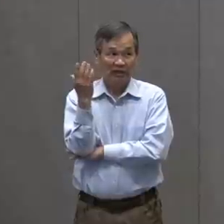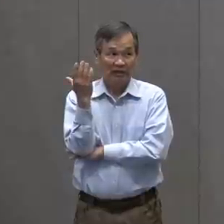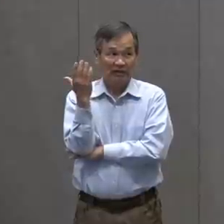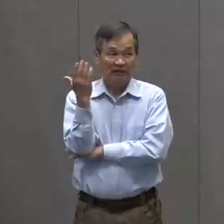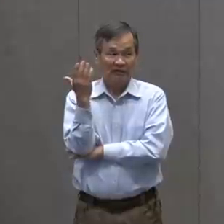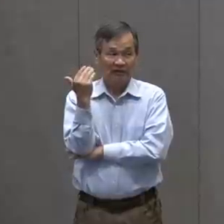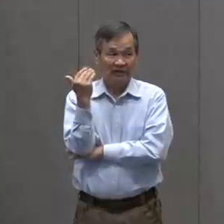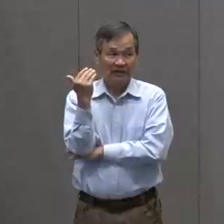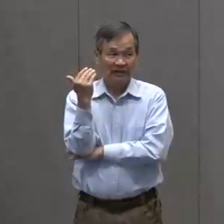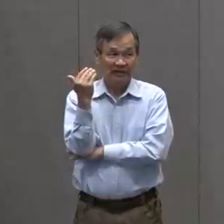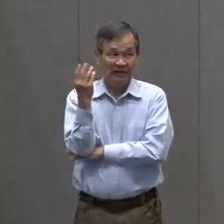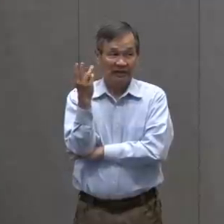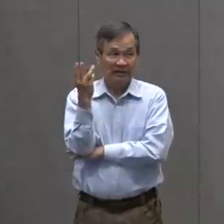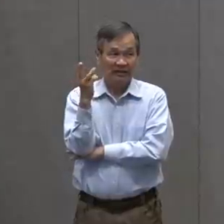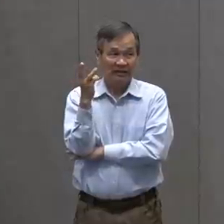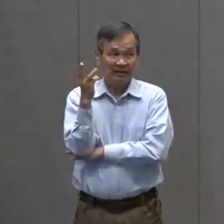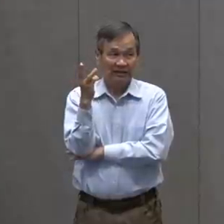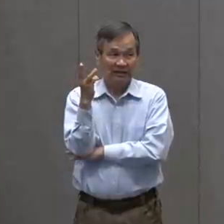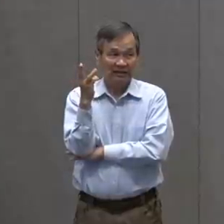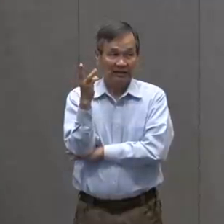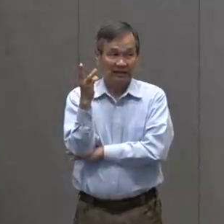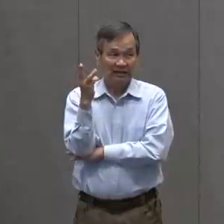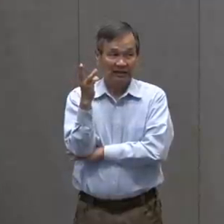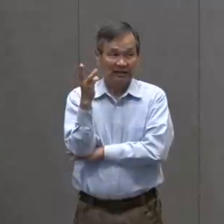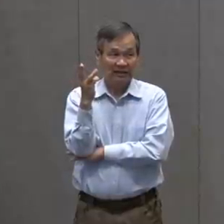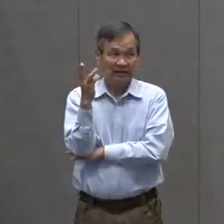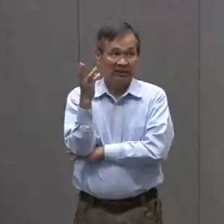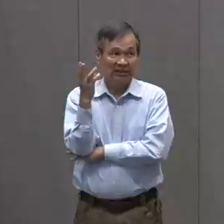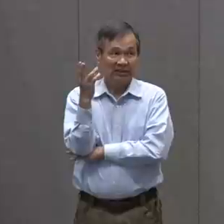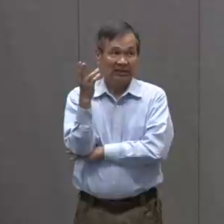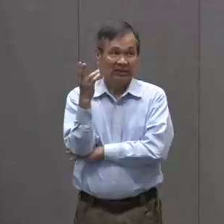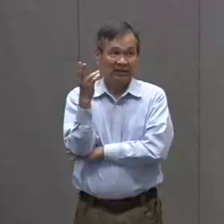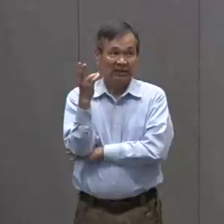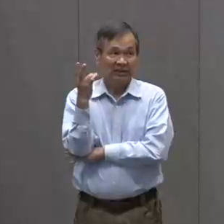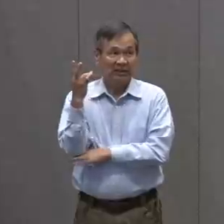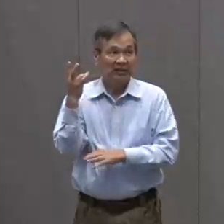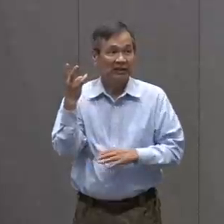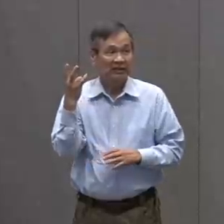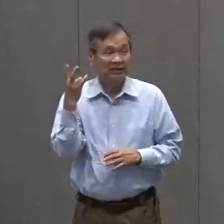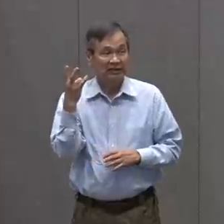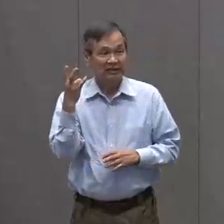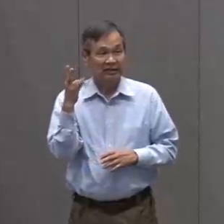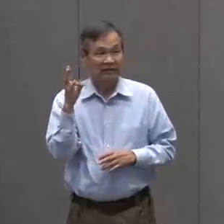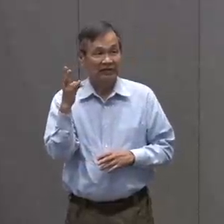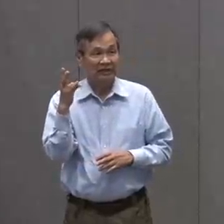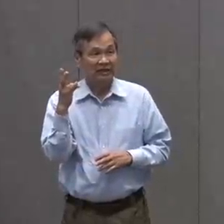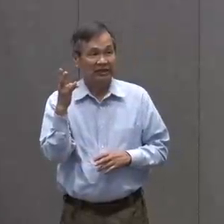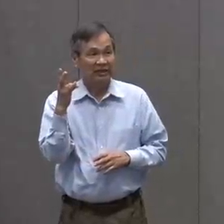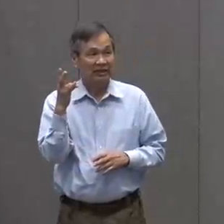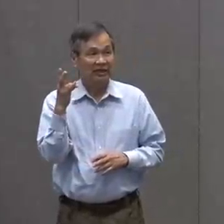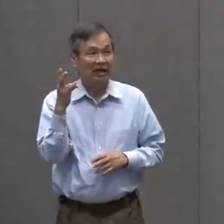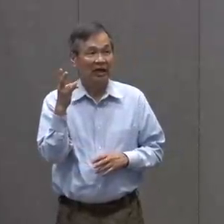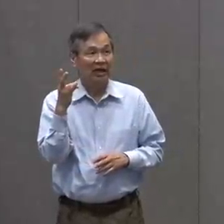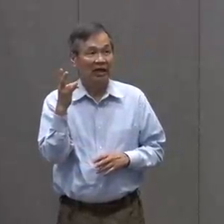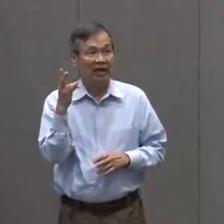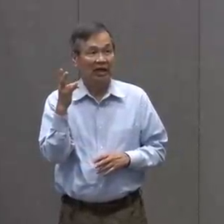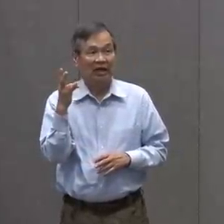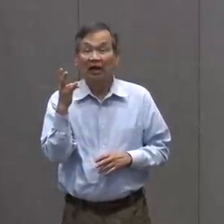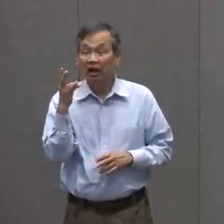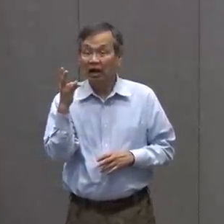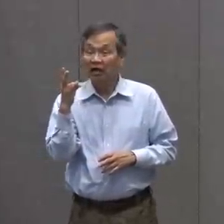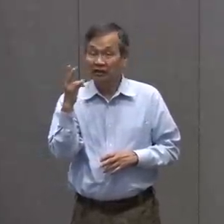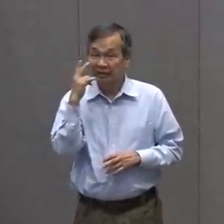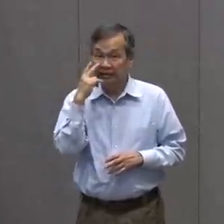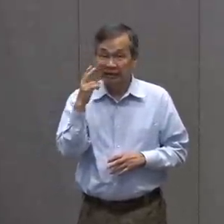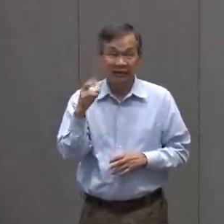14, 15, 16. That's a hard finger to get there. And 17.